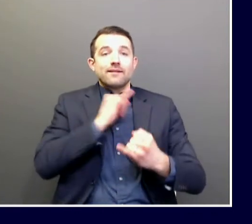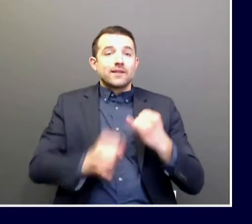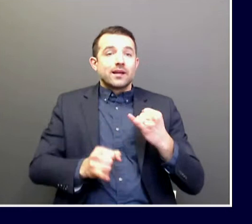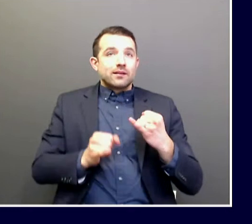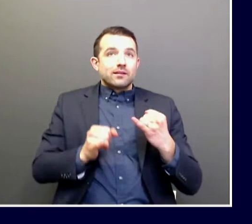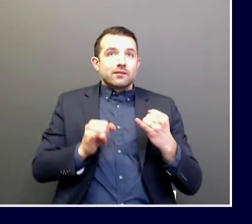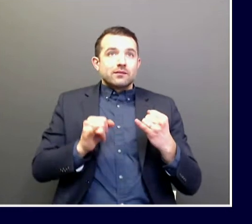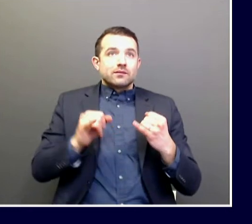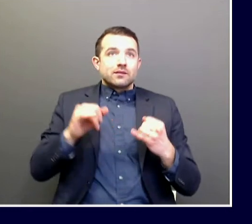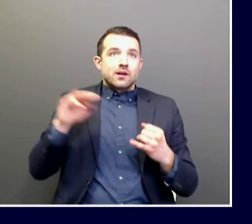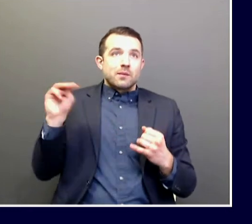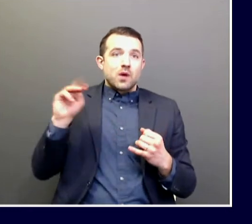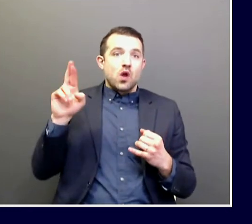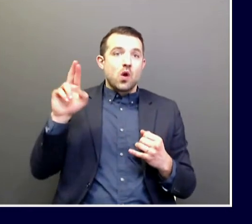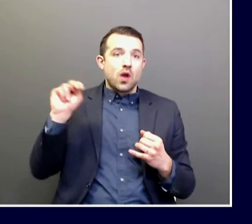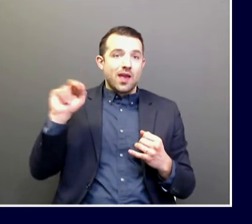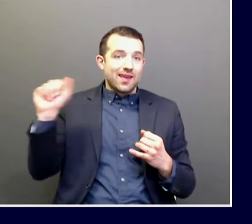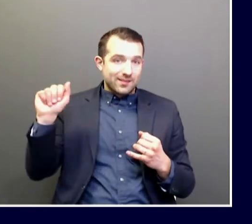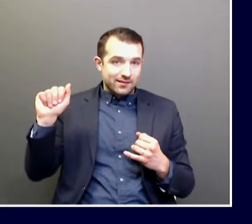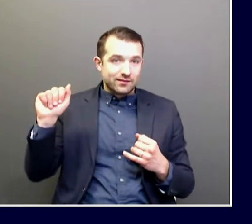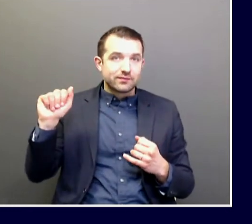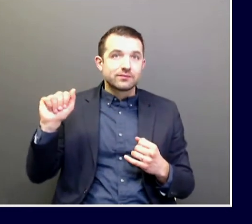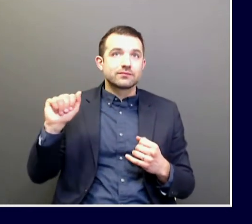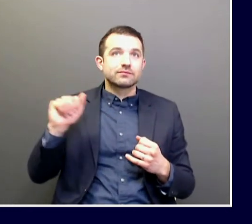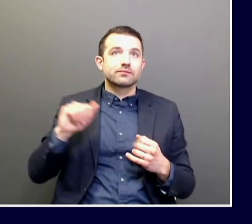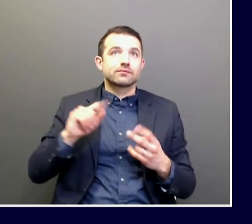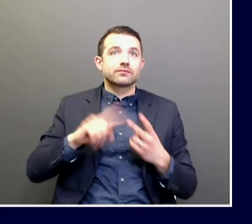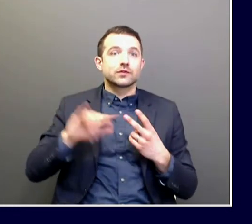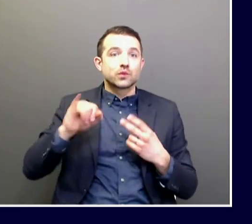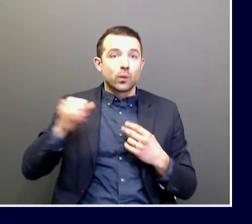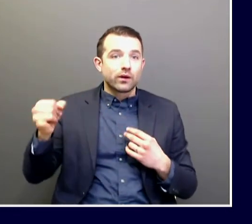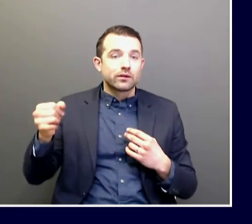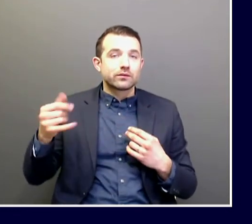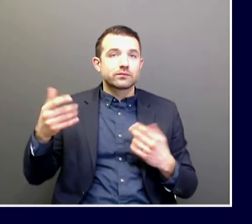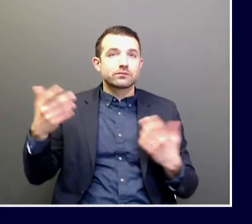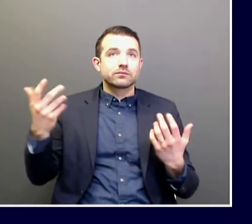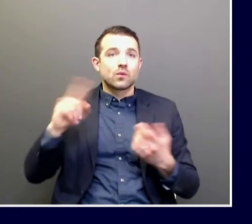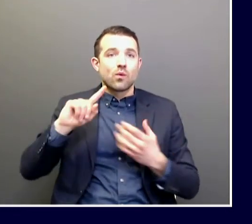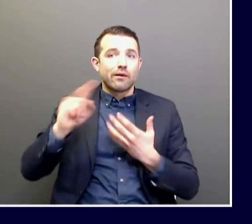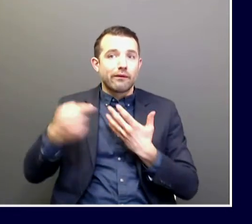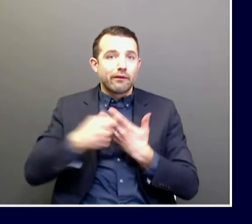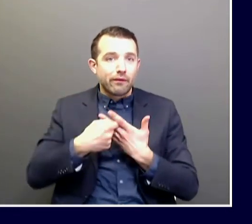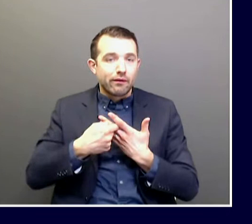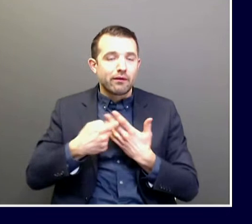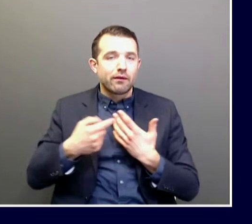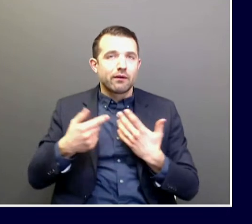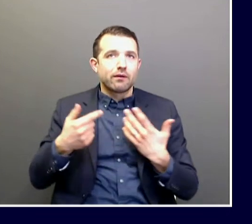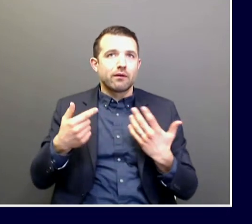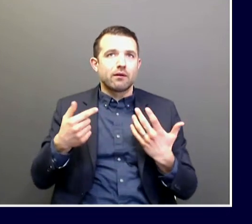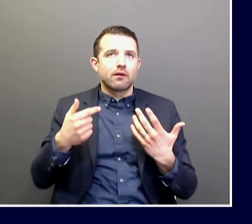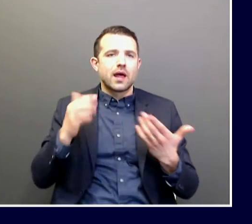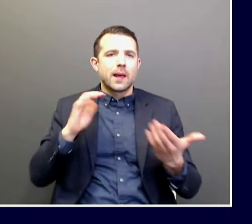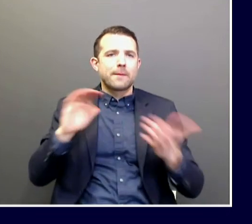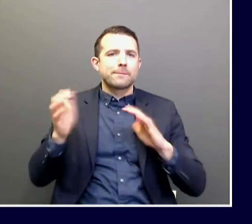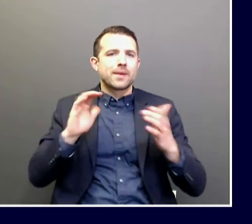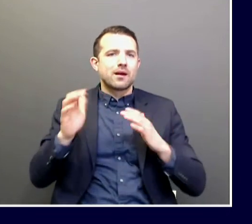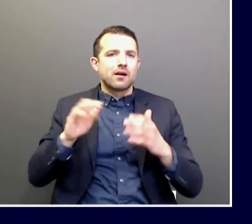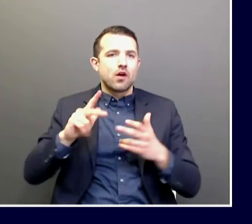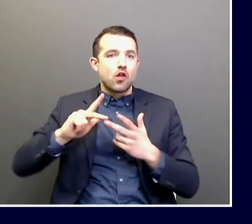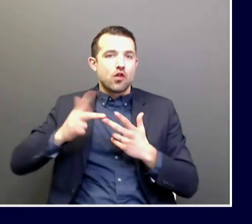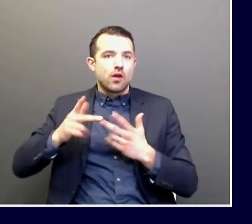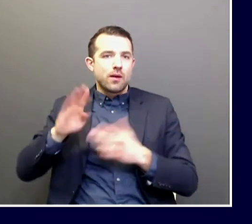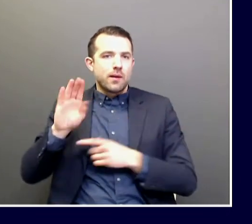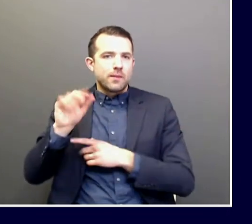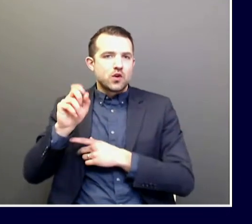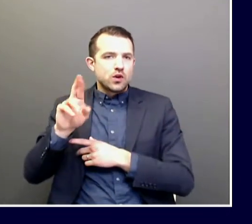shot of J&J, and then compared to people who have had a booster shot. Northern Light Health discussed this earlier today and showed some data from the